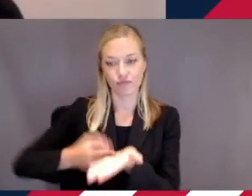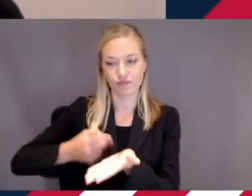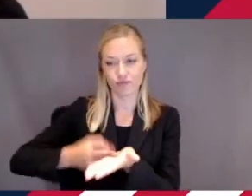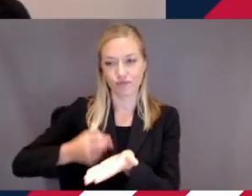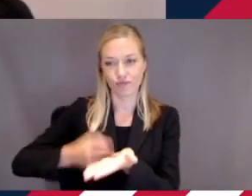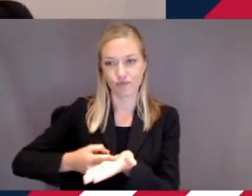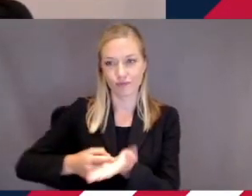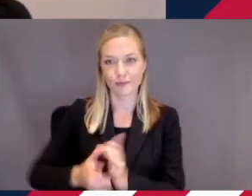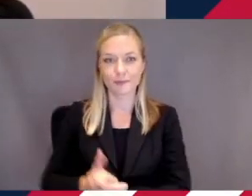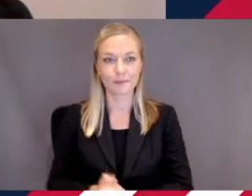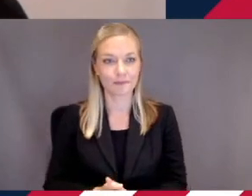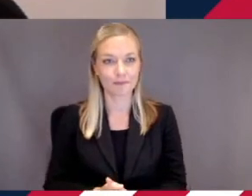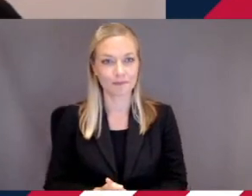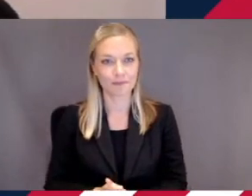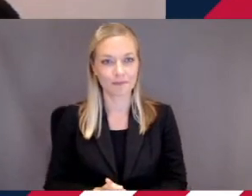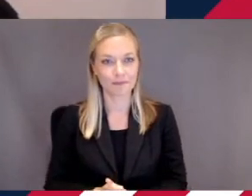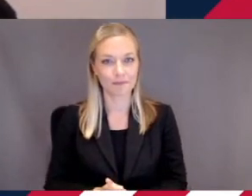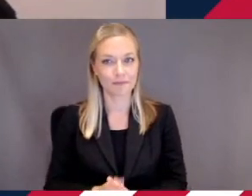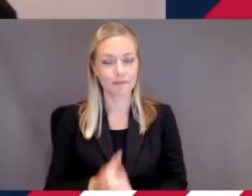Mr. Kreloff?